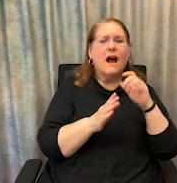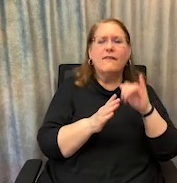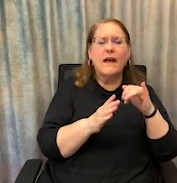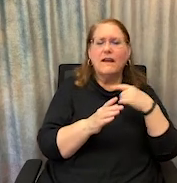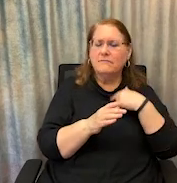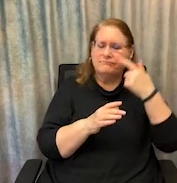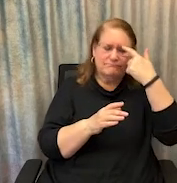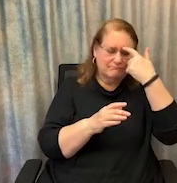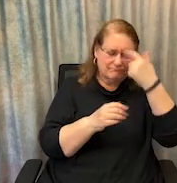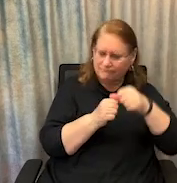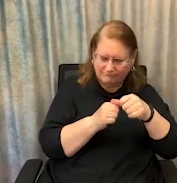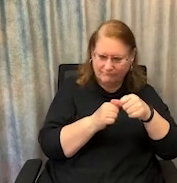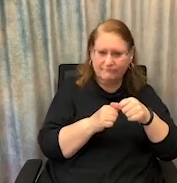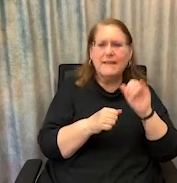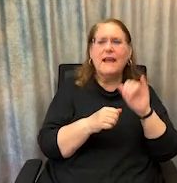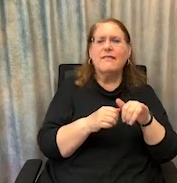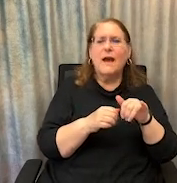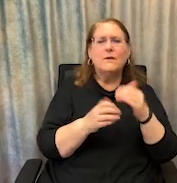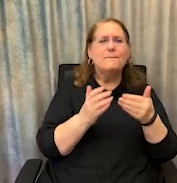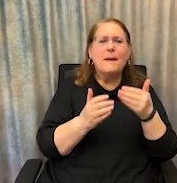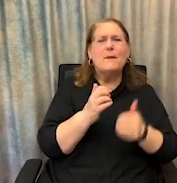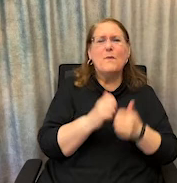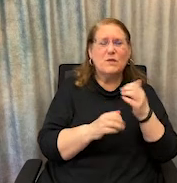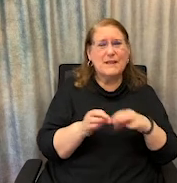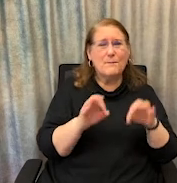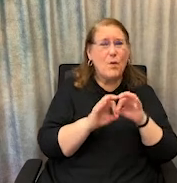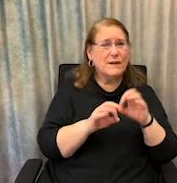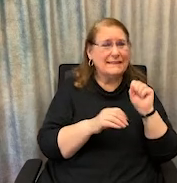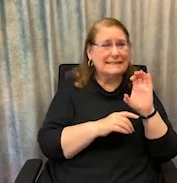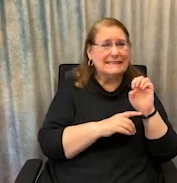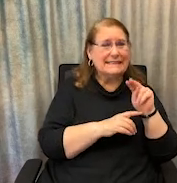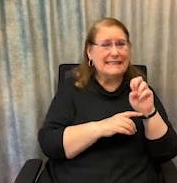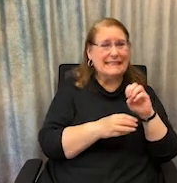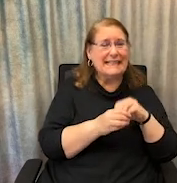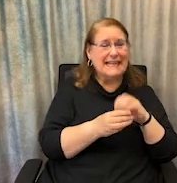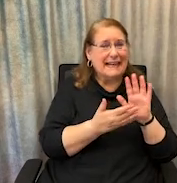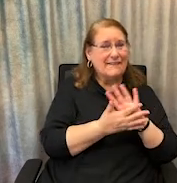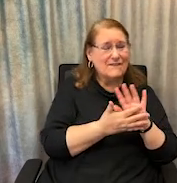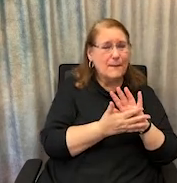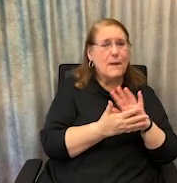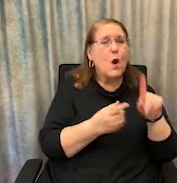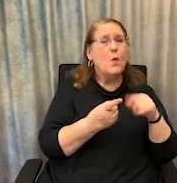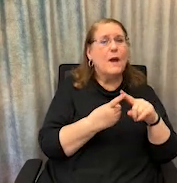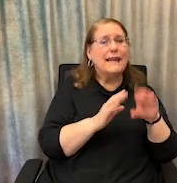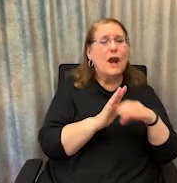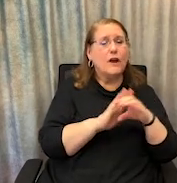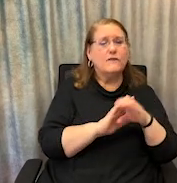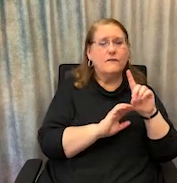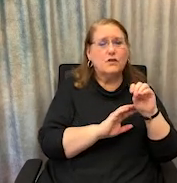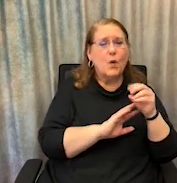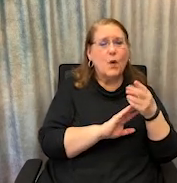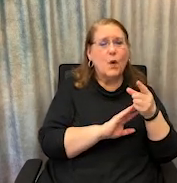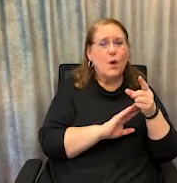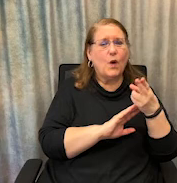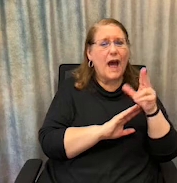my mind, is the day when, which is also maybe the most important scene in the film, is when the character of